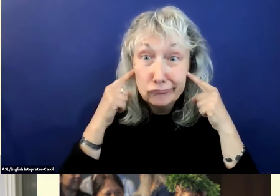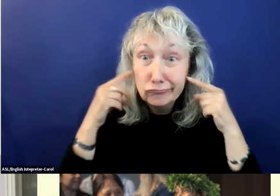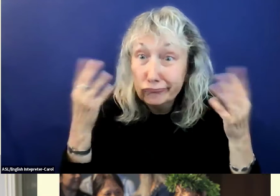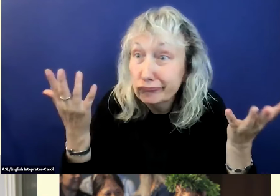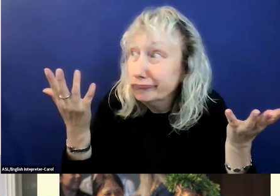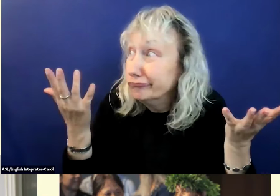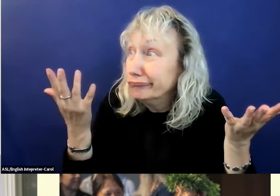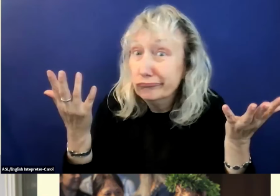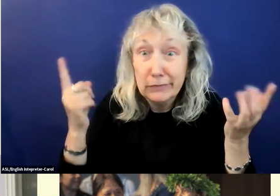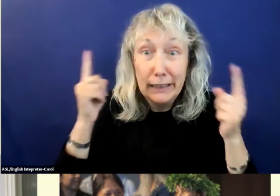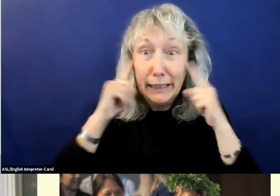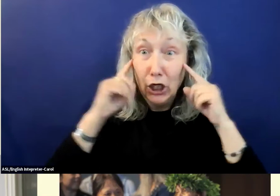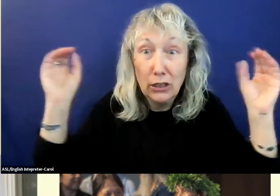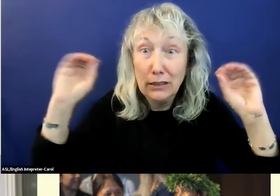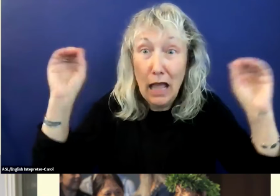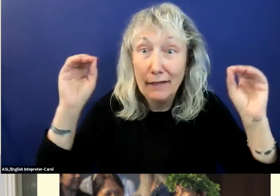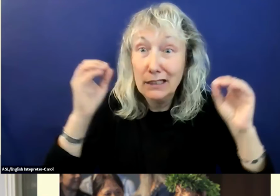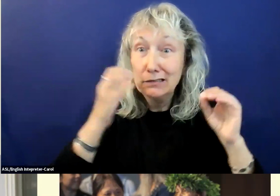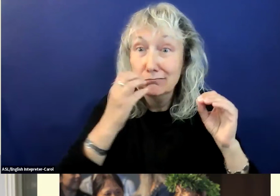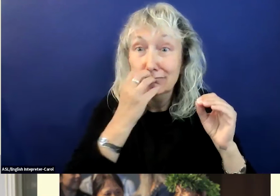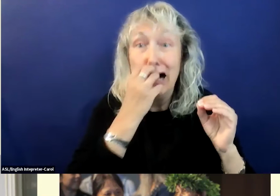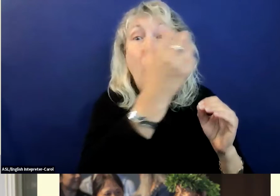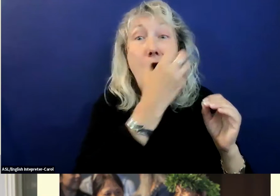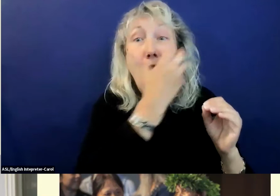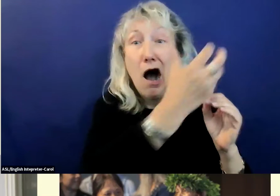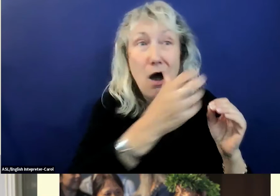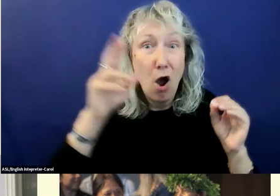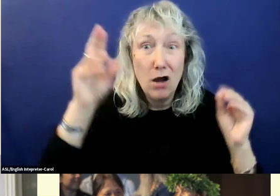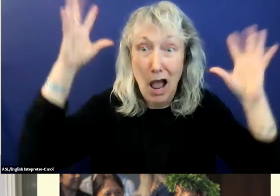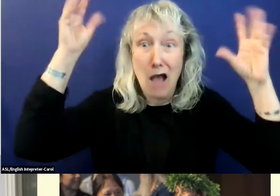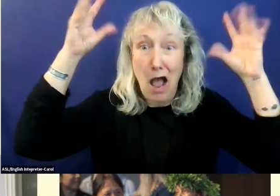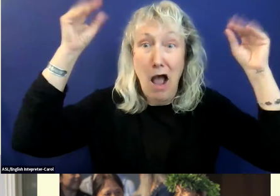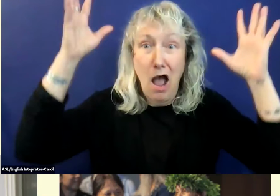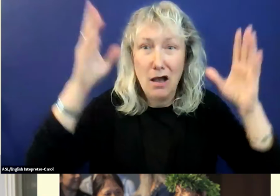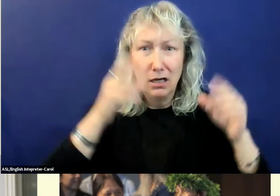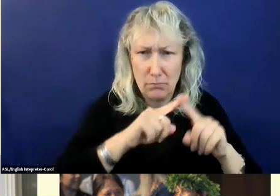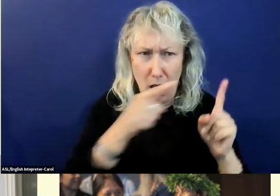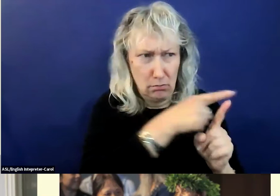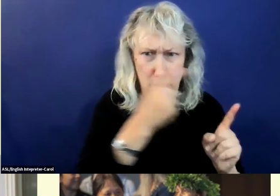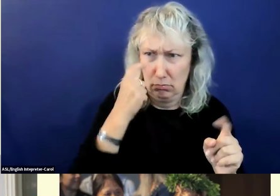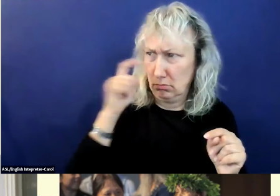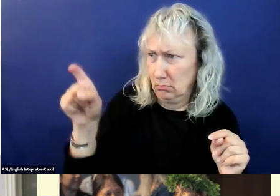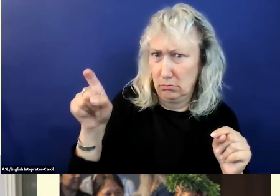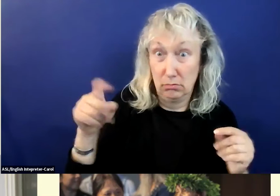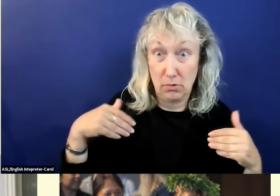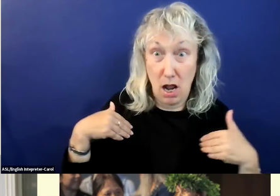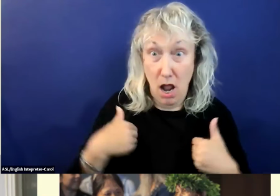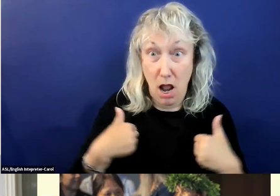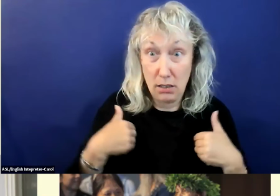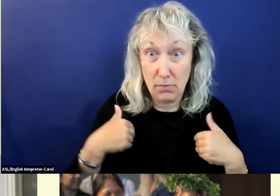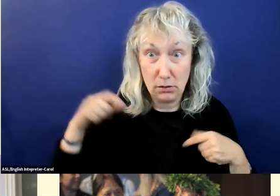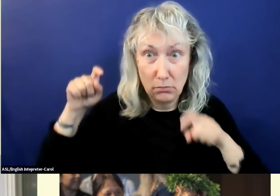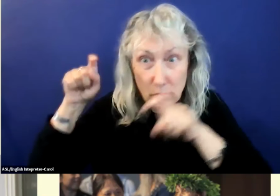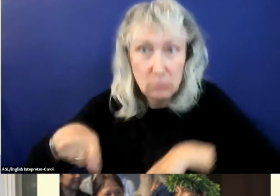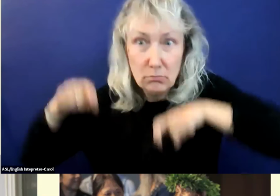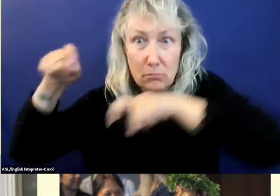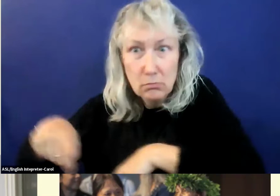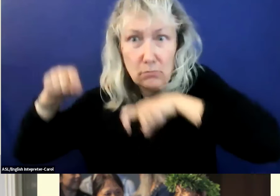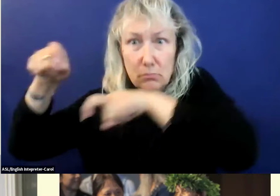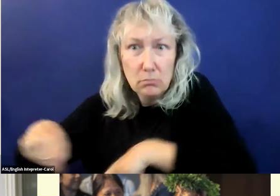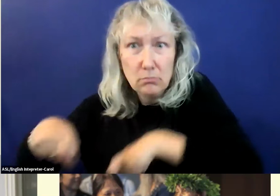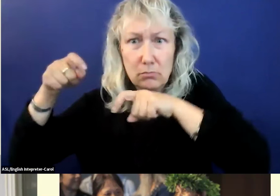or anything that was announced that it was an emergency. But he noticed that all animal was running the different